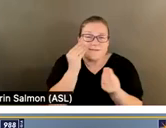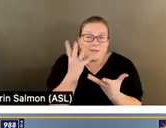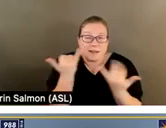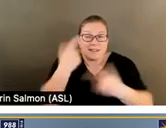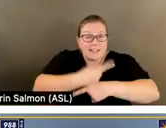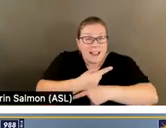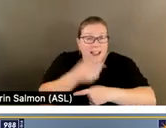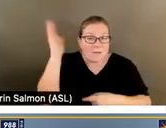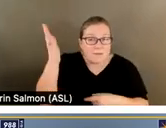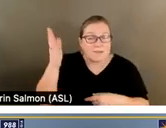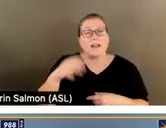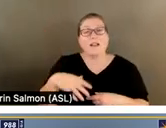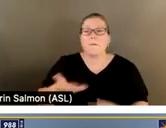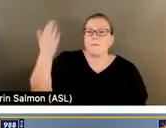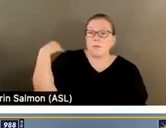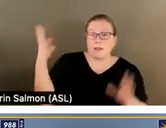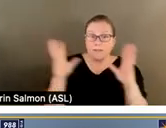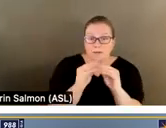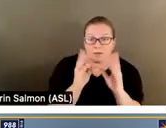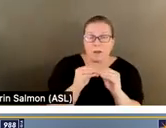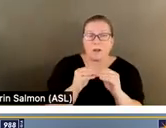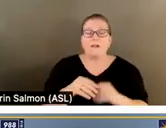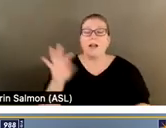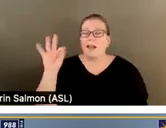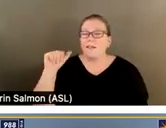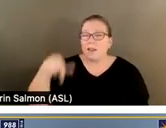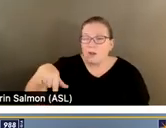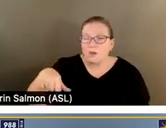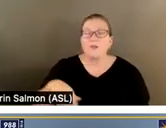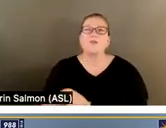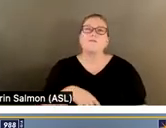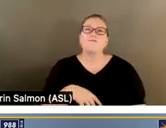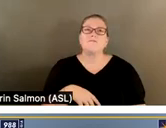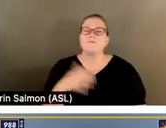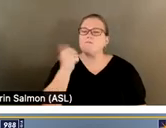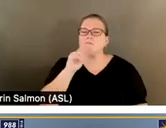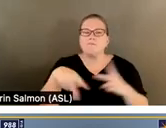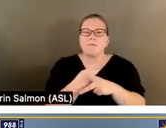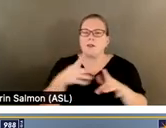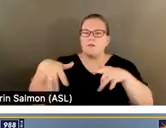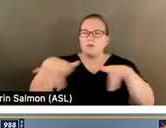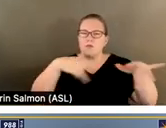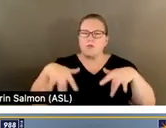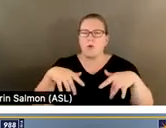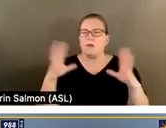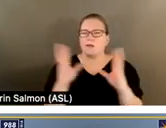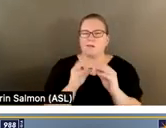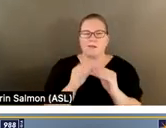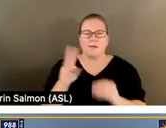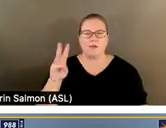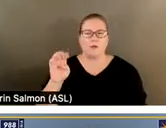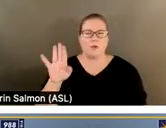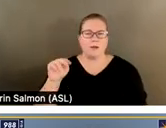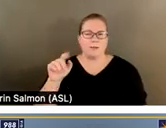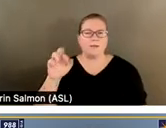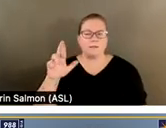today, previous slides, frequently asked questions, as well as recorded webinars. So please make sure to